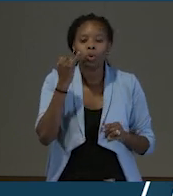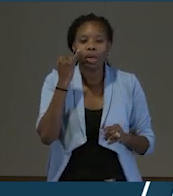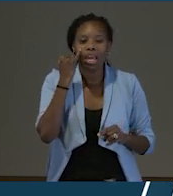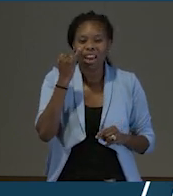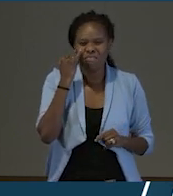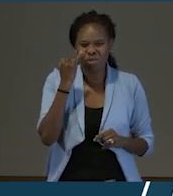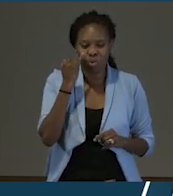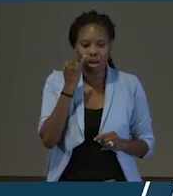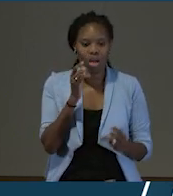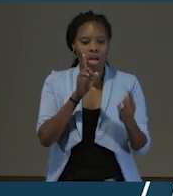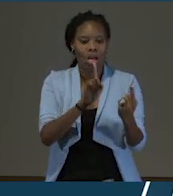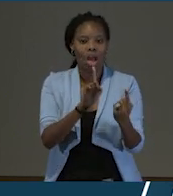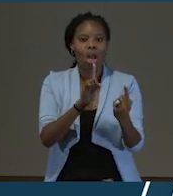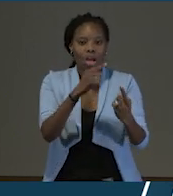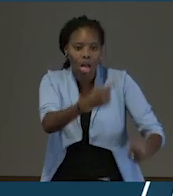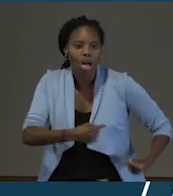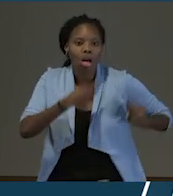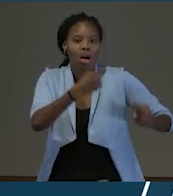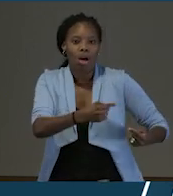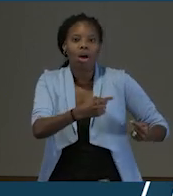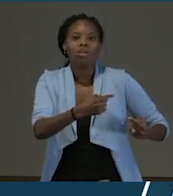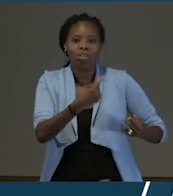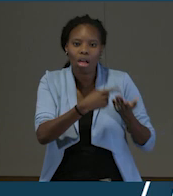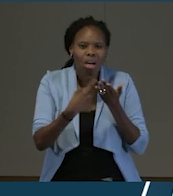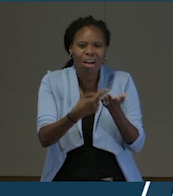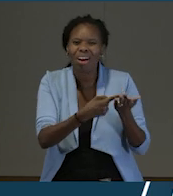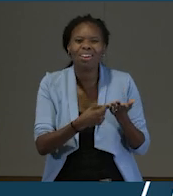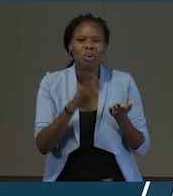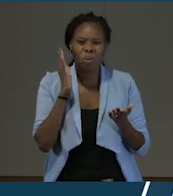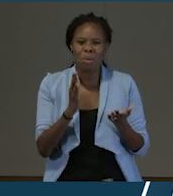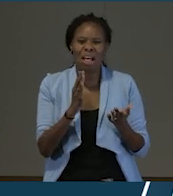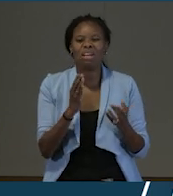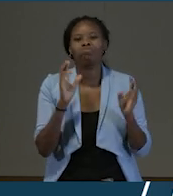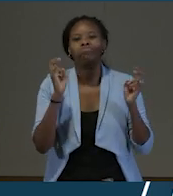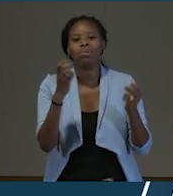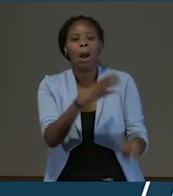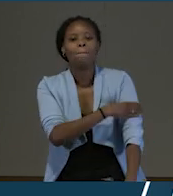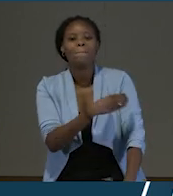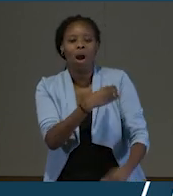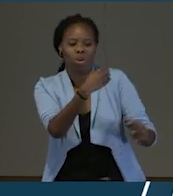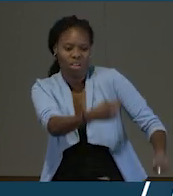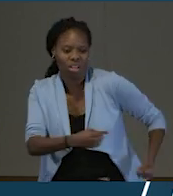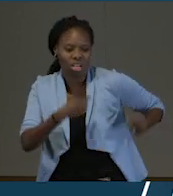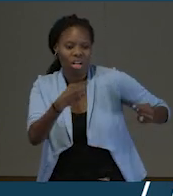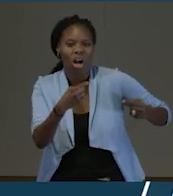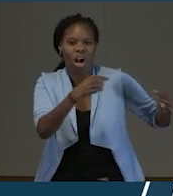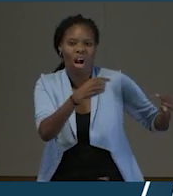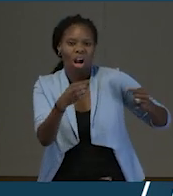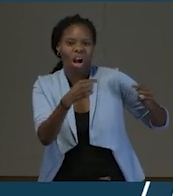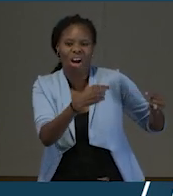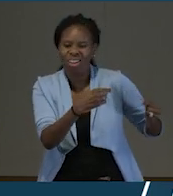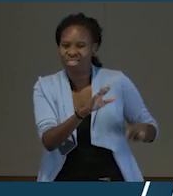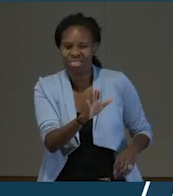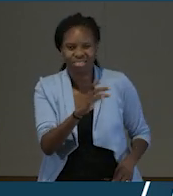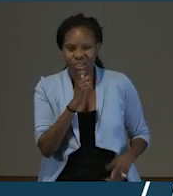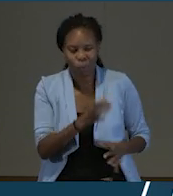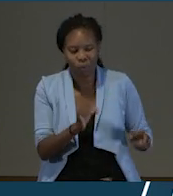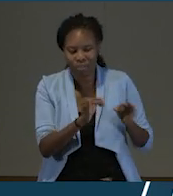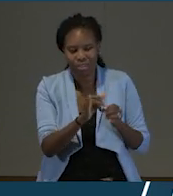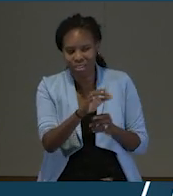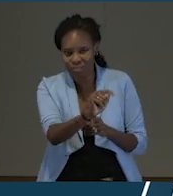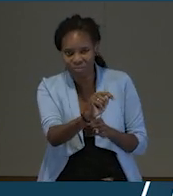and there's no problem solving. Also, as humans, it doesn't feel good when you're overstimulated and someone's adding to